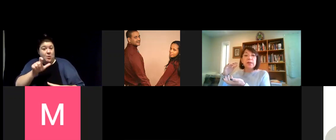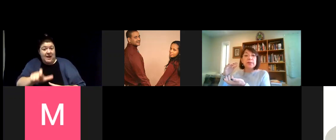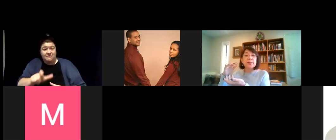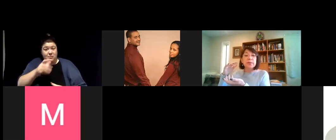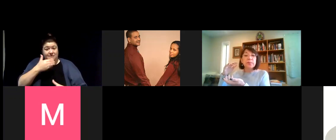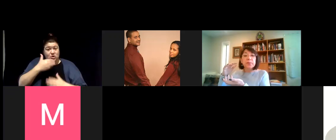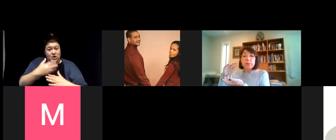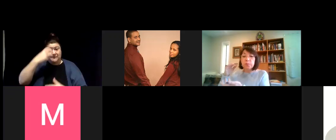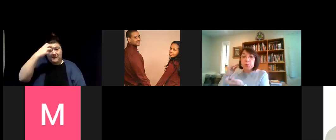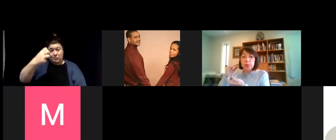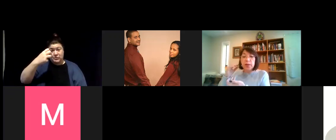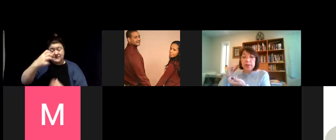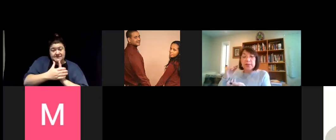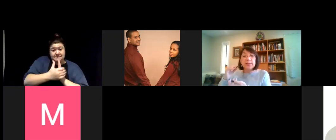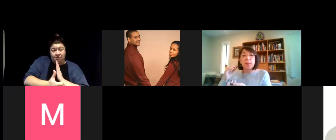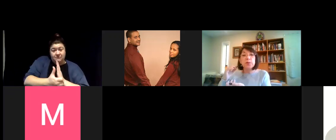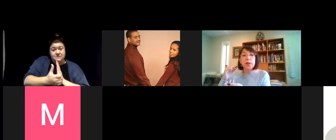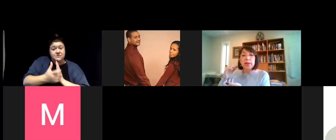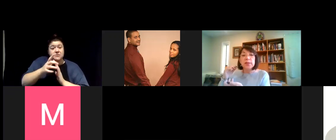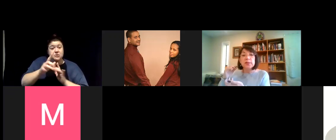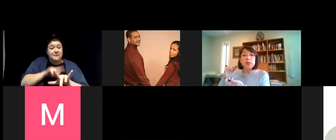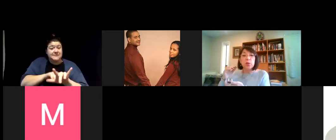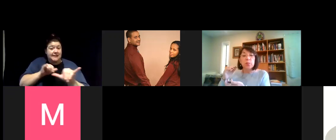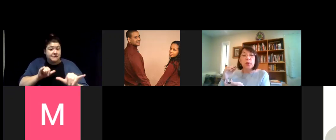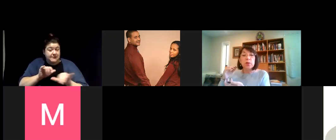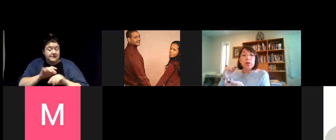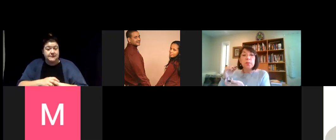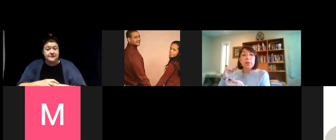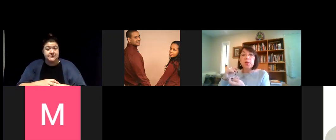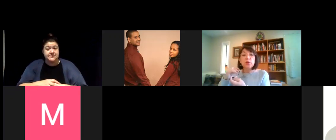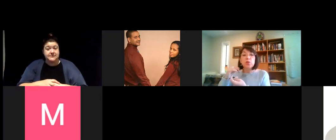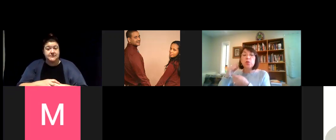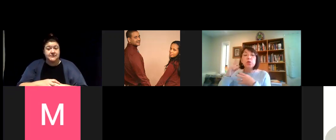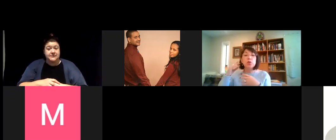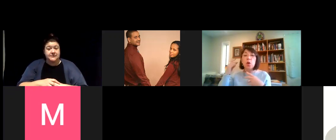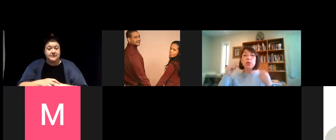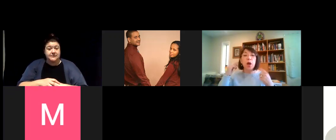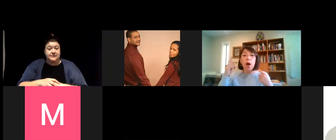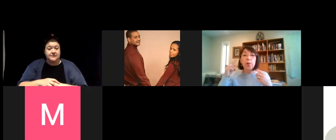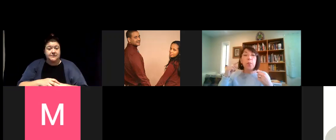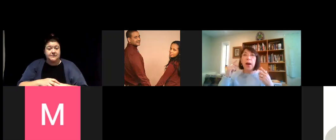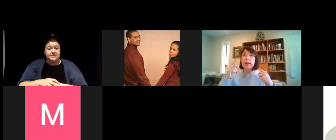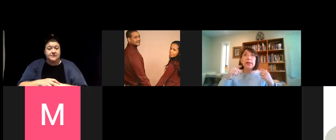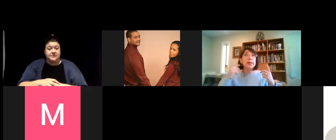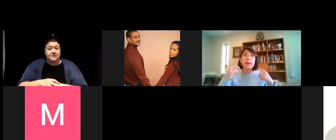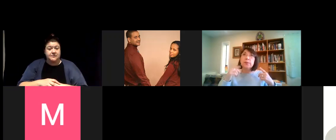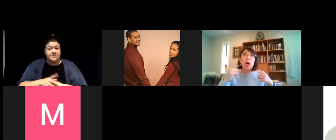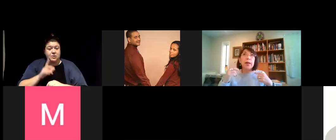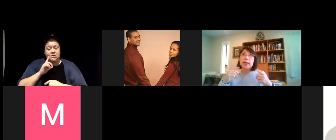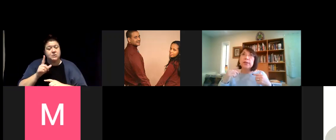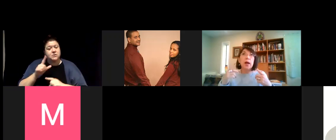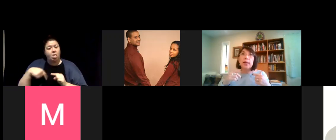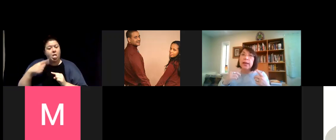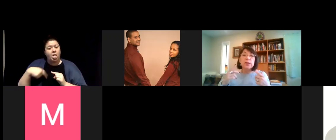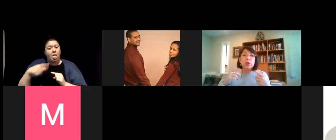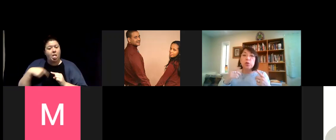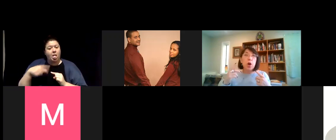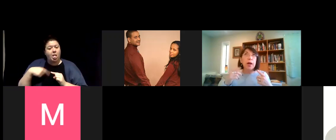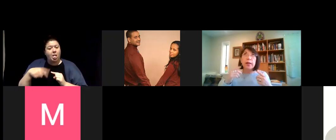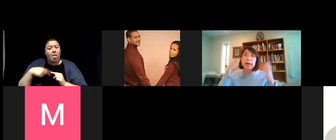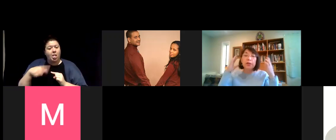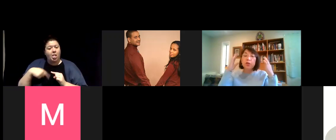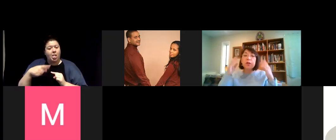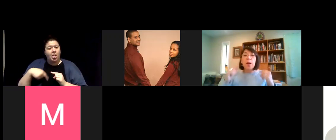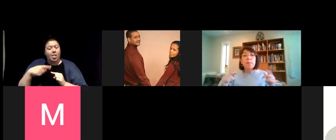memory skills to be a simultaneous interpreter, because you can just go into autopilot and keep talking and talking as